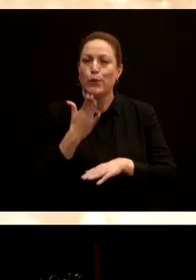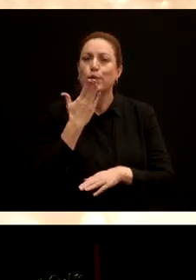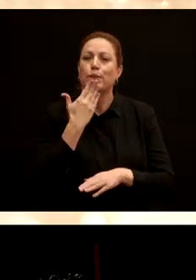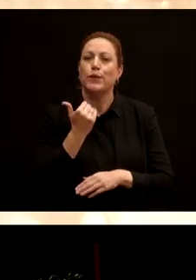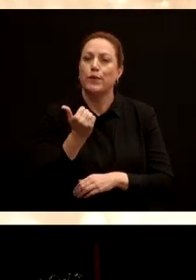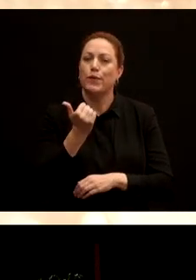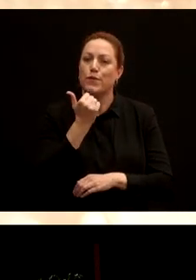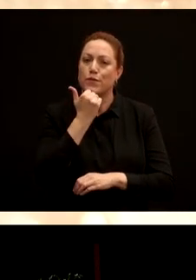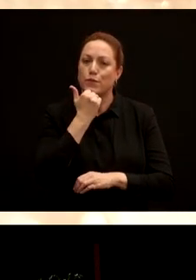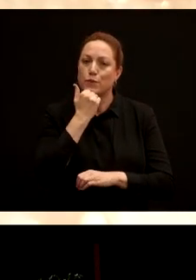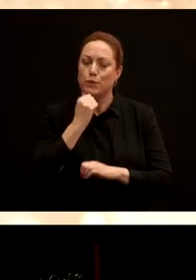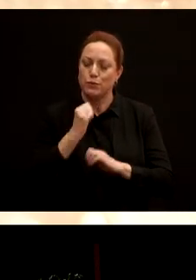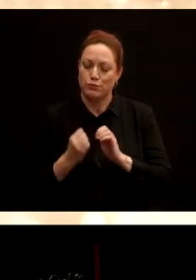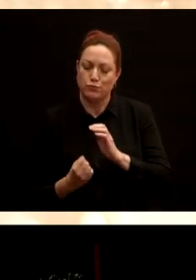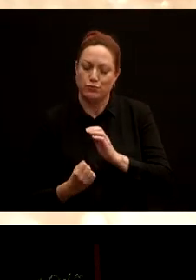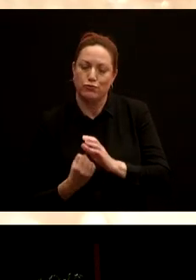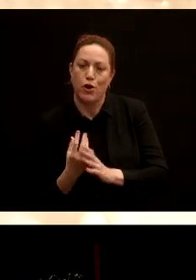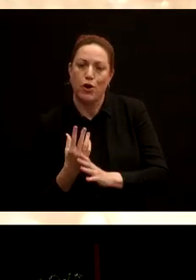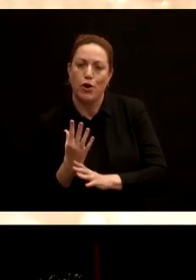of a mature tree,